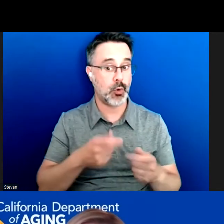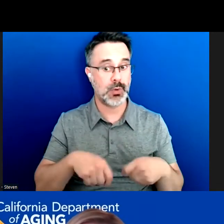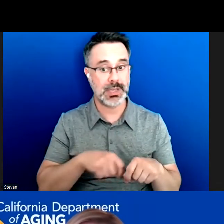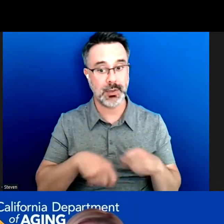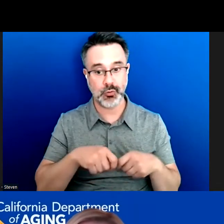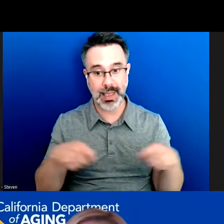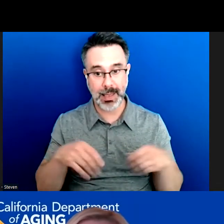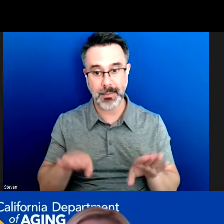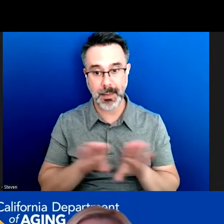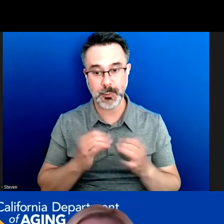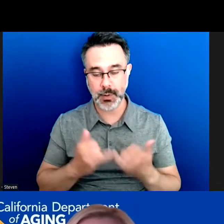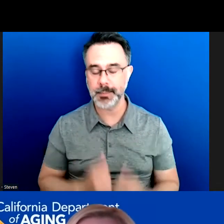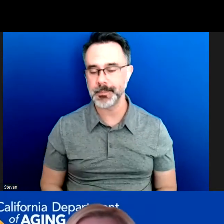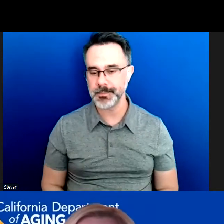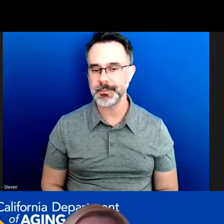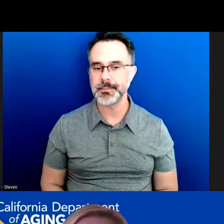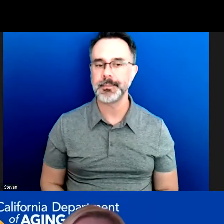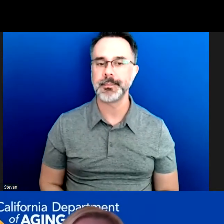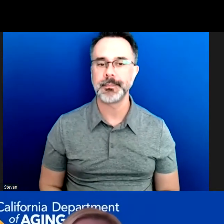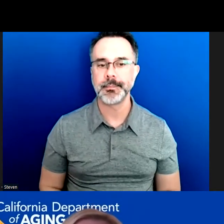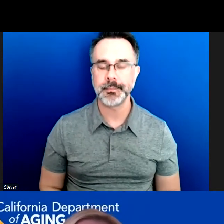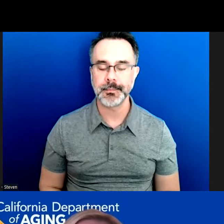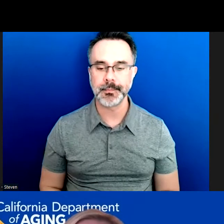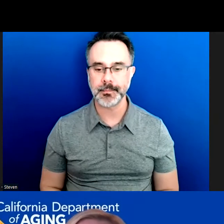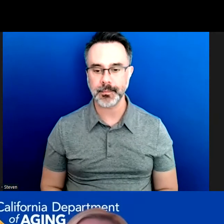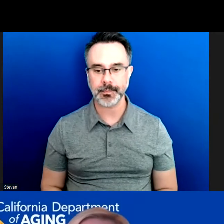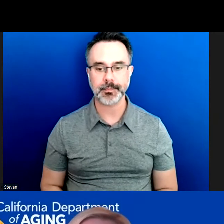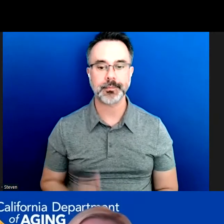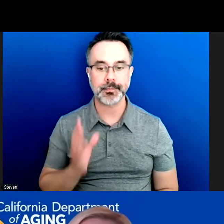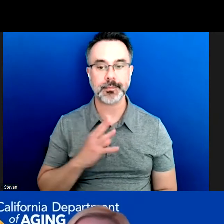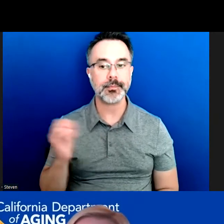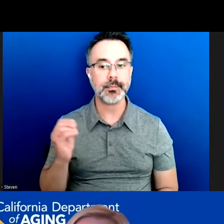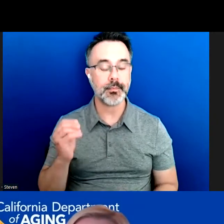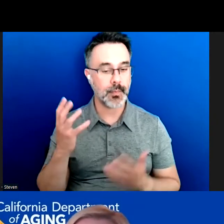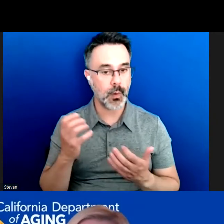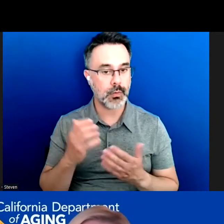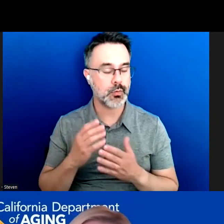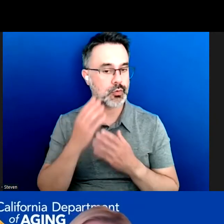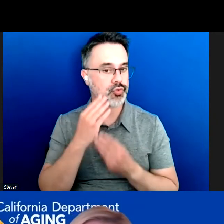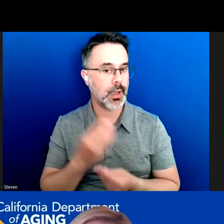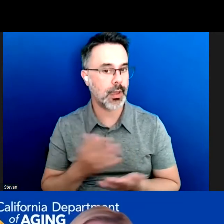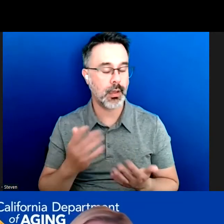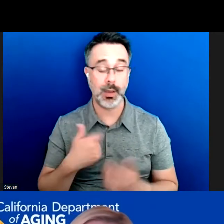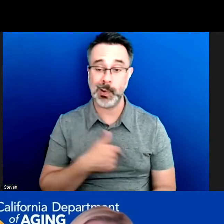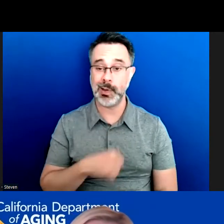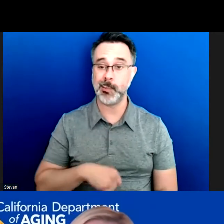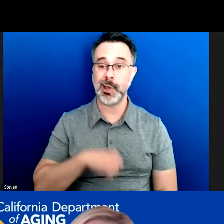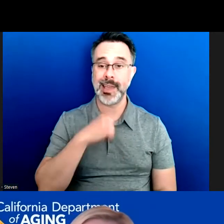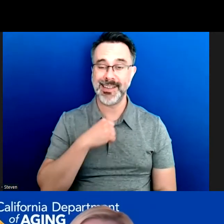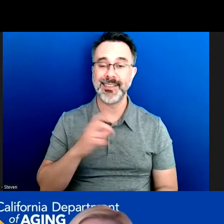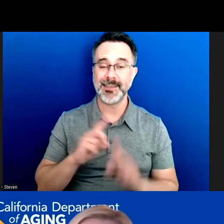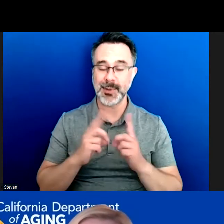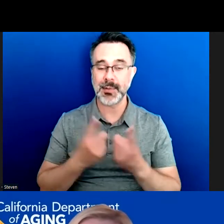slide. And in addition to this, we just wanted to share, we're very proud at the Department of Aging,